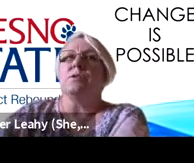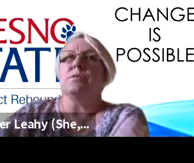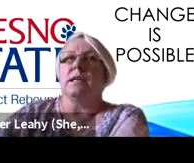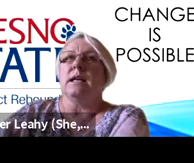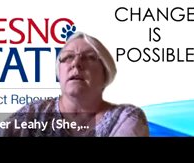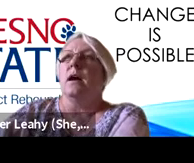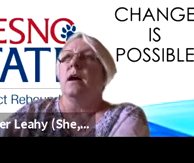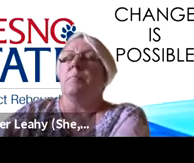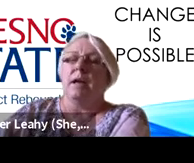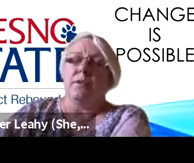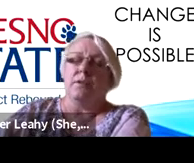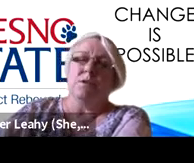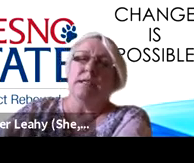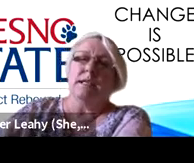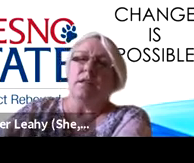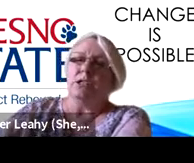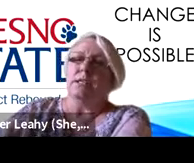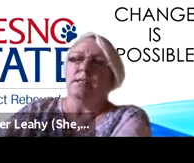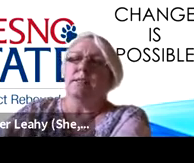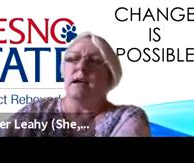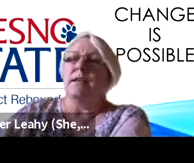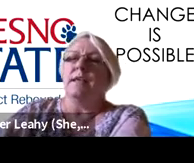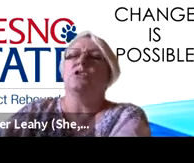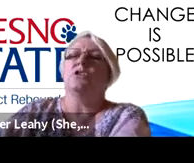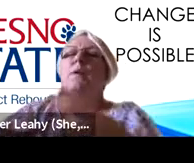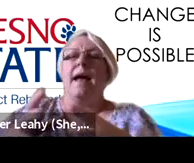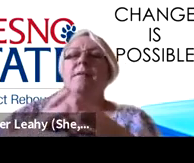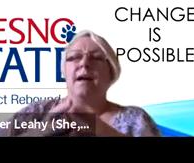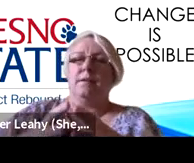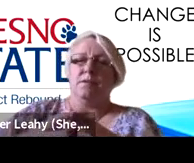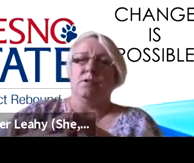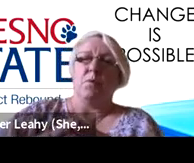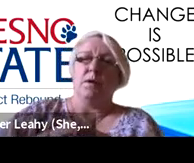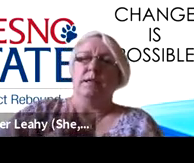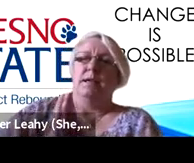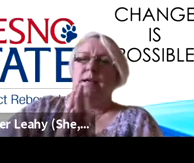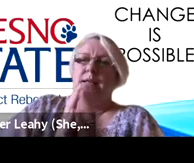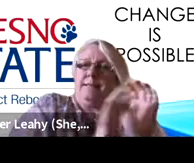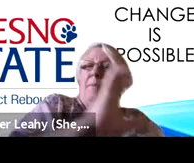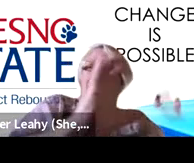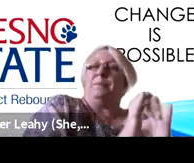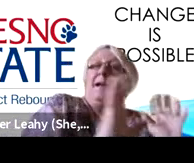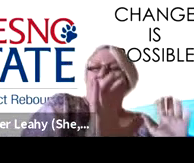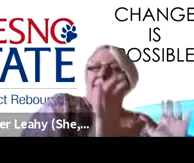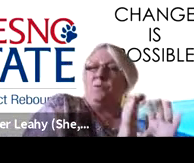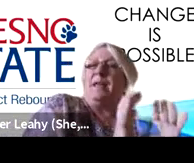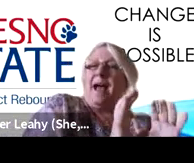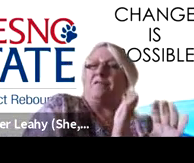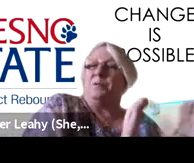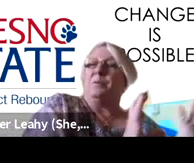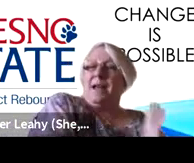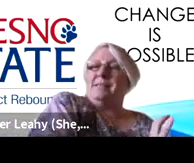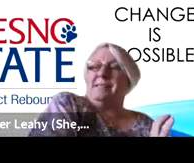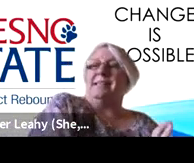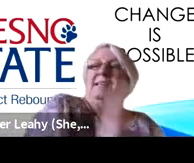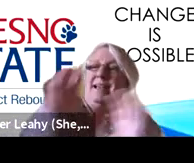much Fresno City, but other community colleges that don't have the kind of support, the pipeline like we have